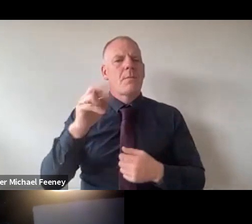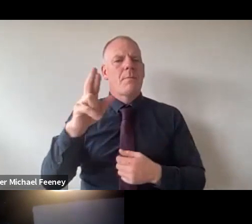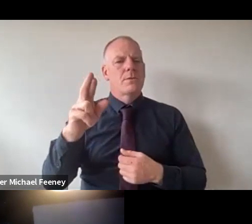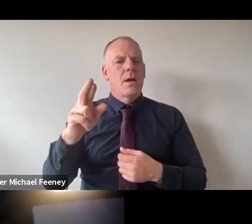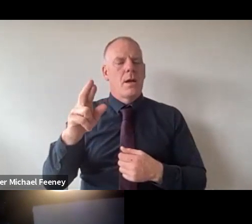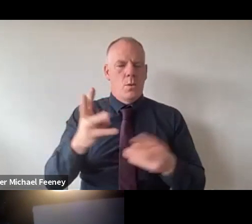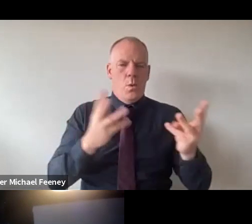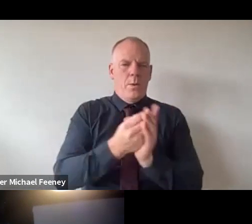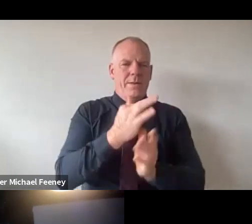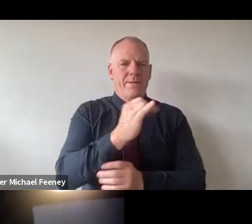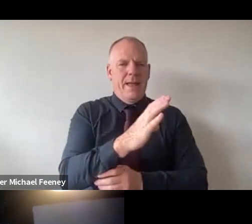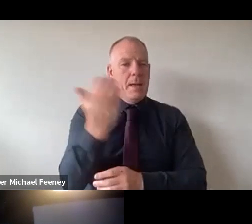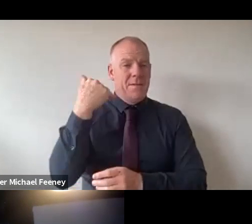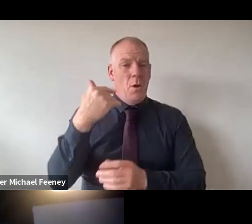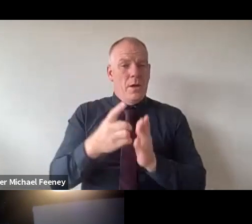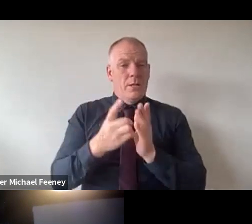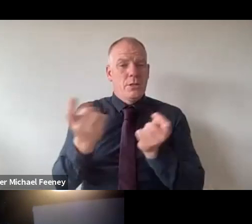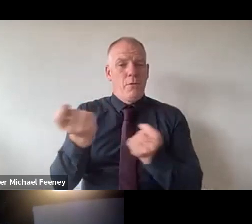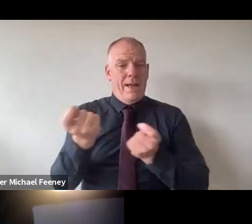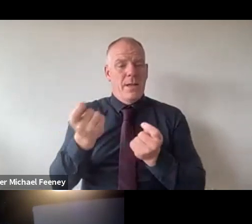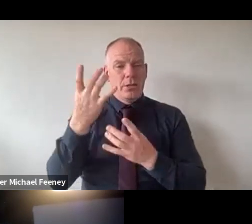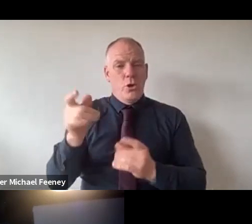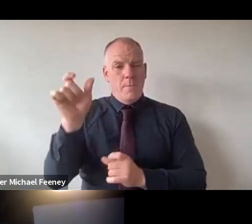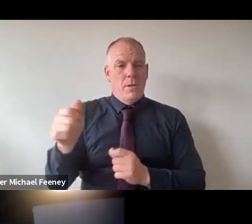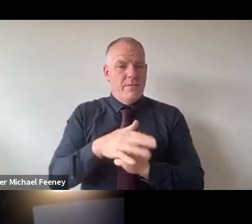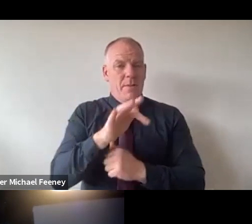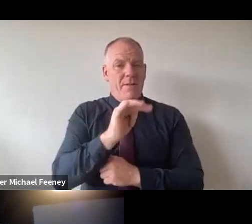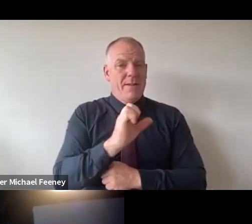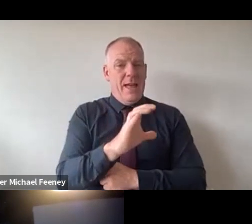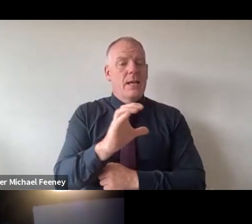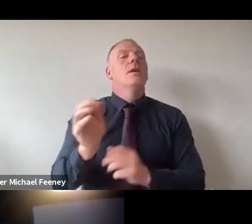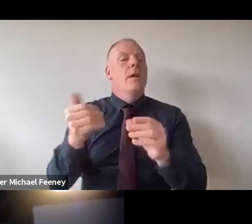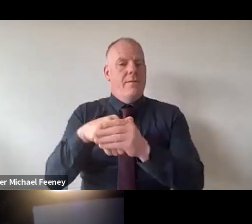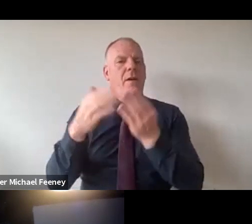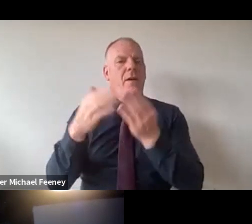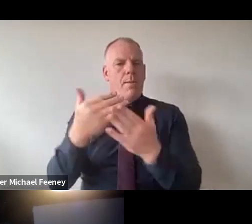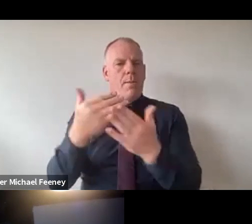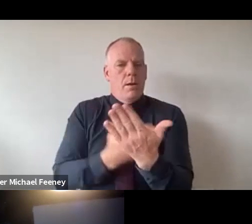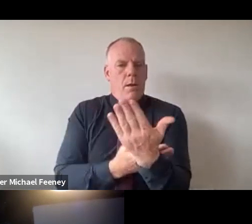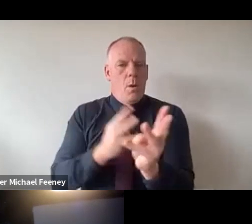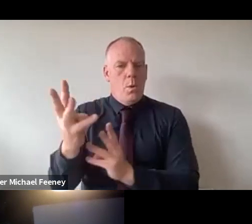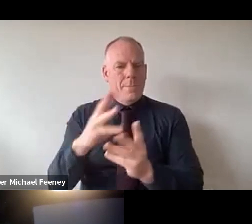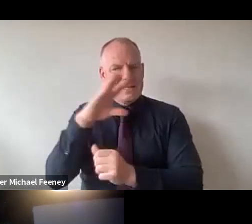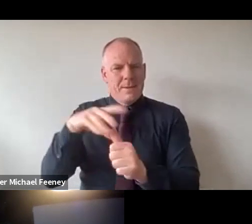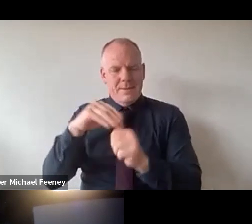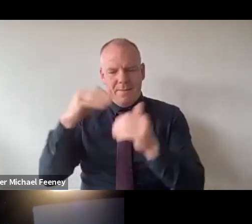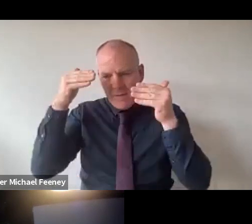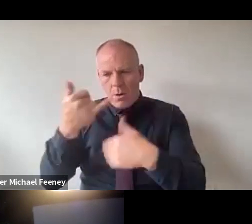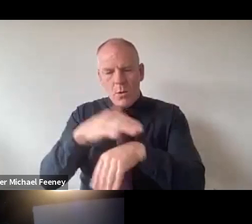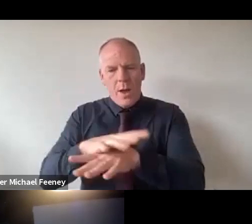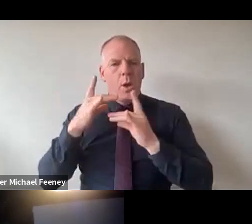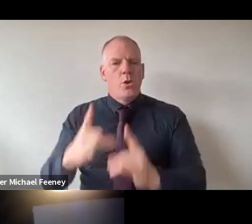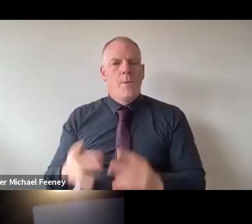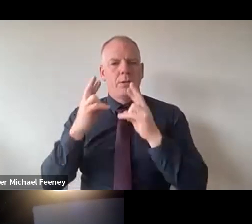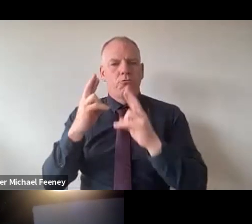having previously been the director and chairperson. And she practices primarily in the public law arena with a particular interest in human rights and equality